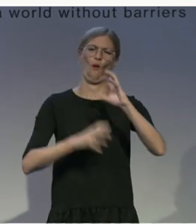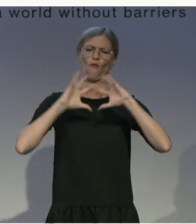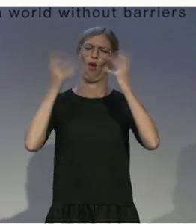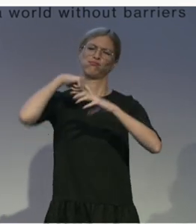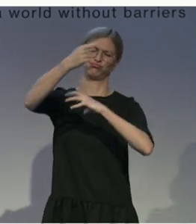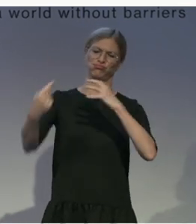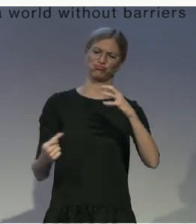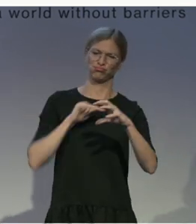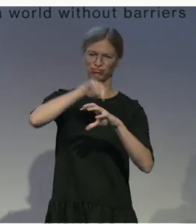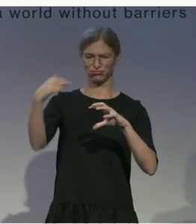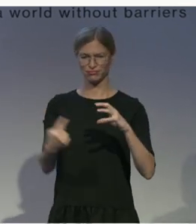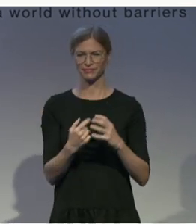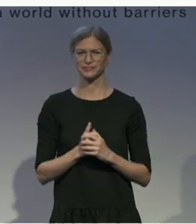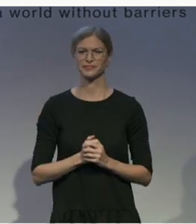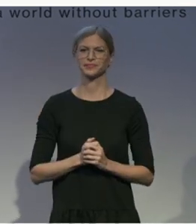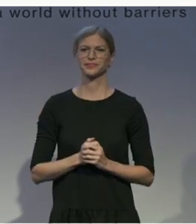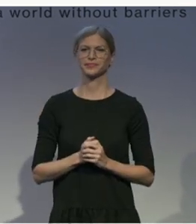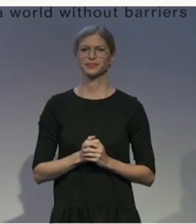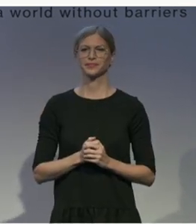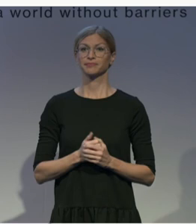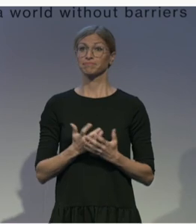And I was actually,